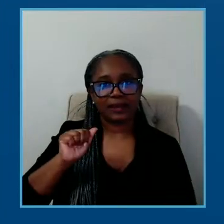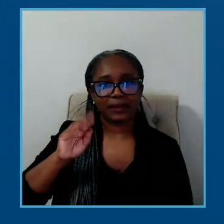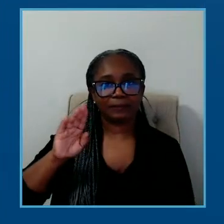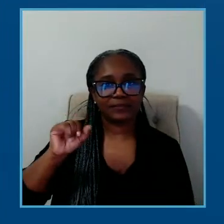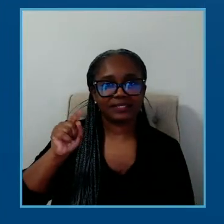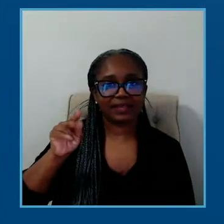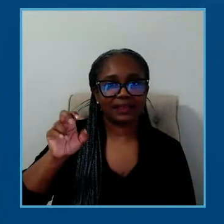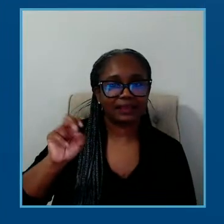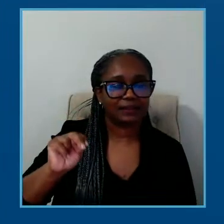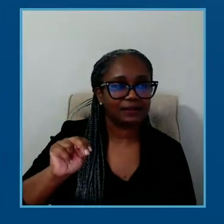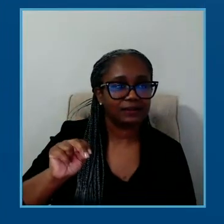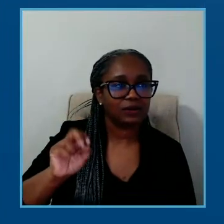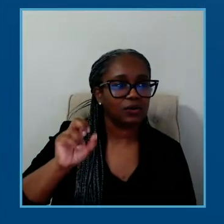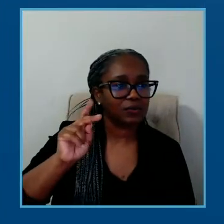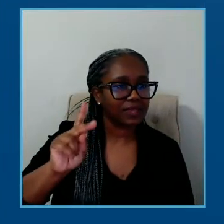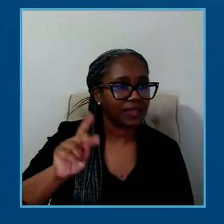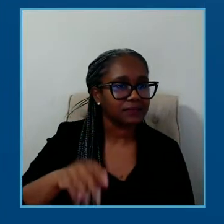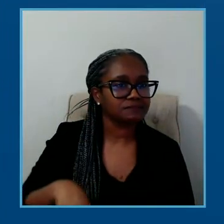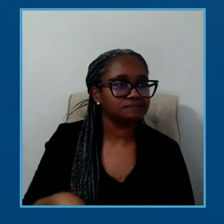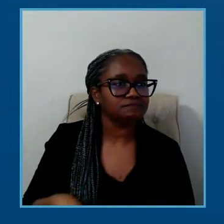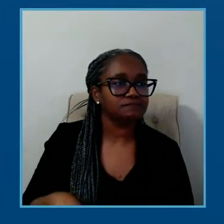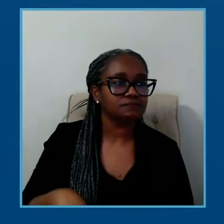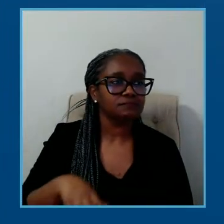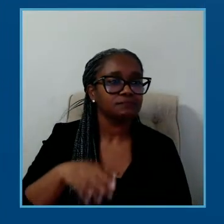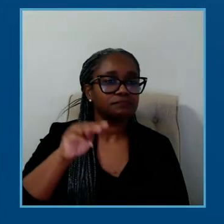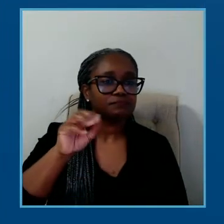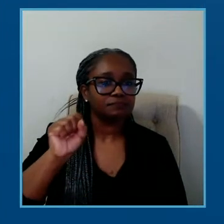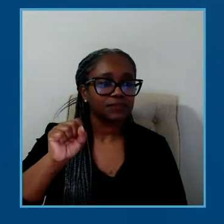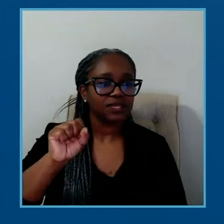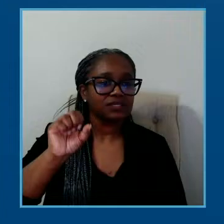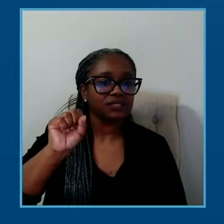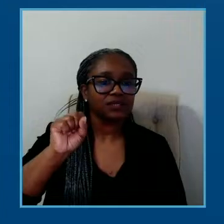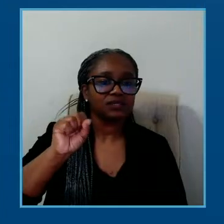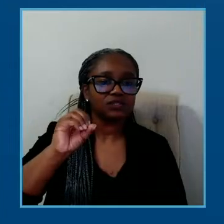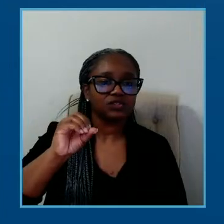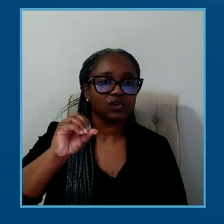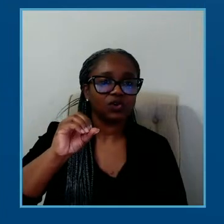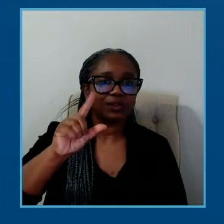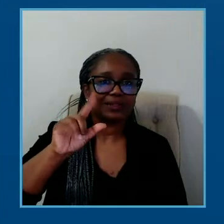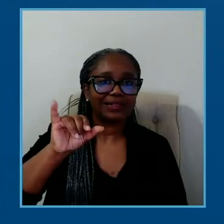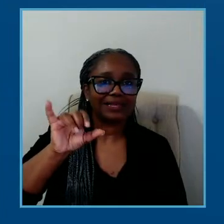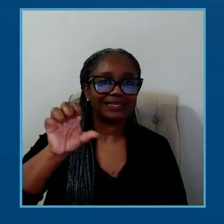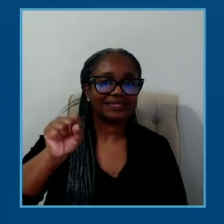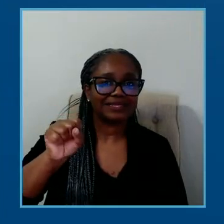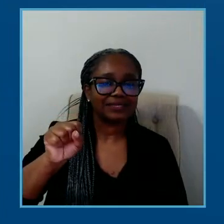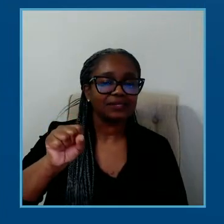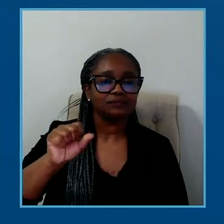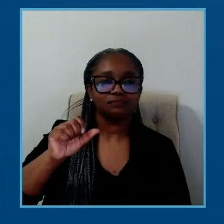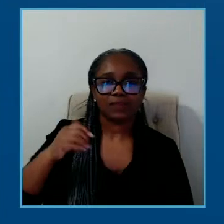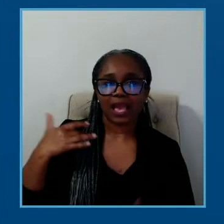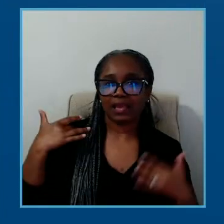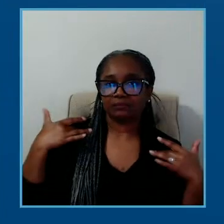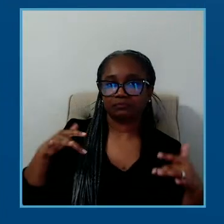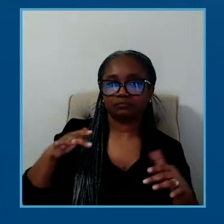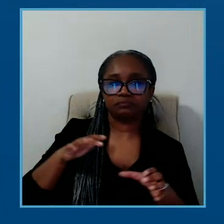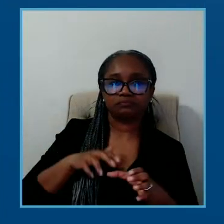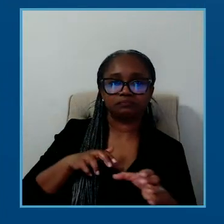Mr. Ramirez abstains. Ms. Solis? Abstain. Ms. Solis